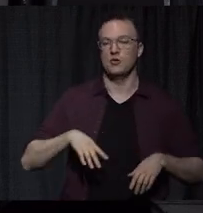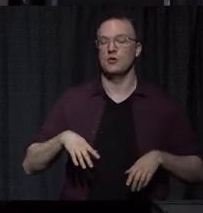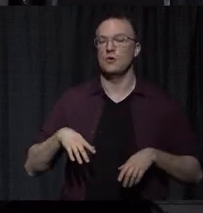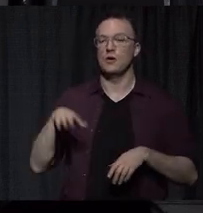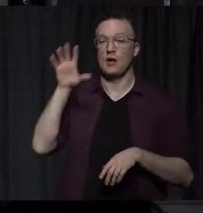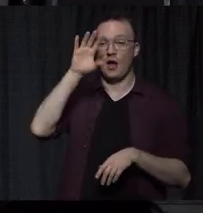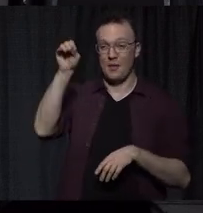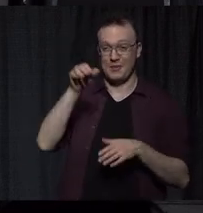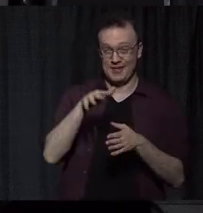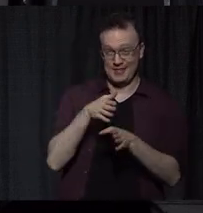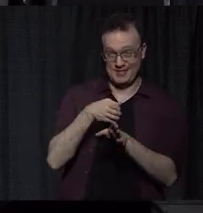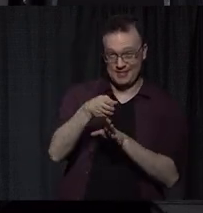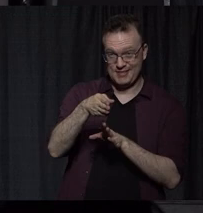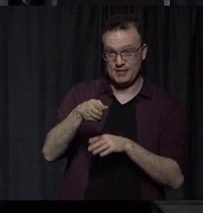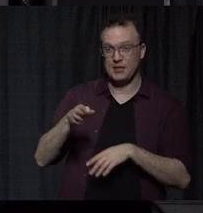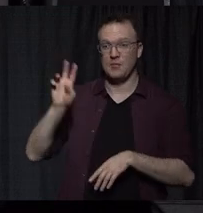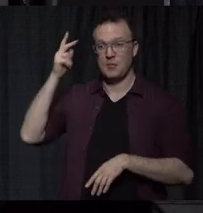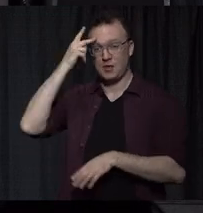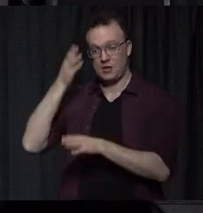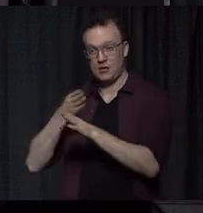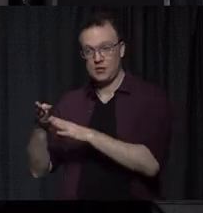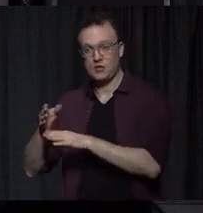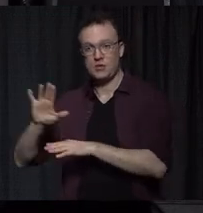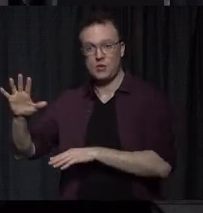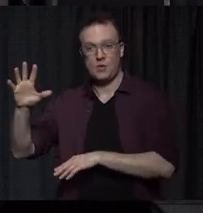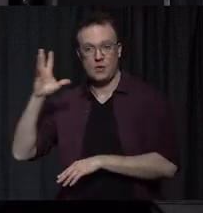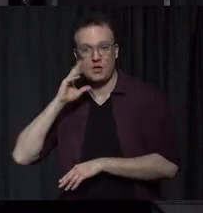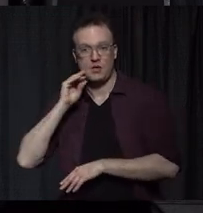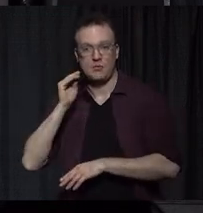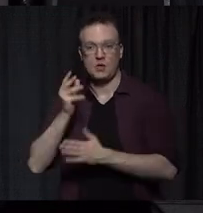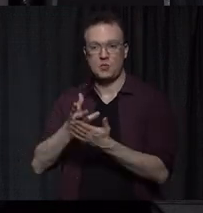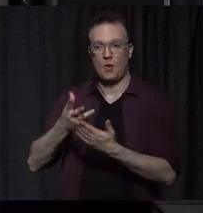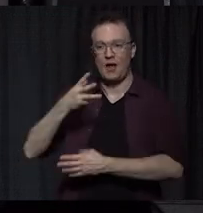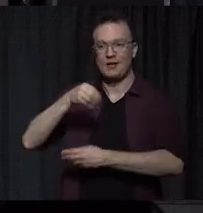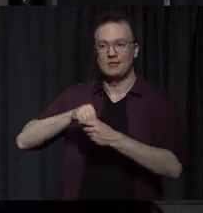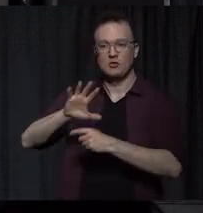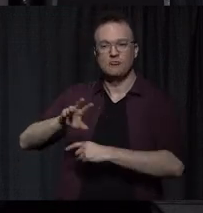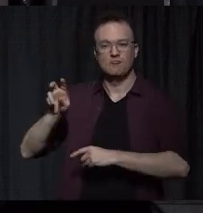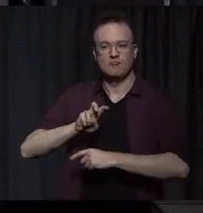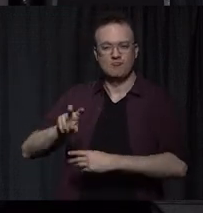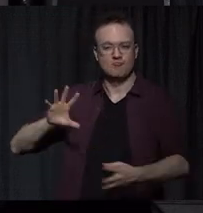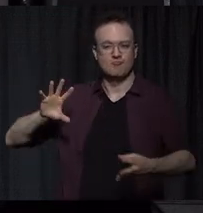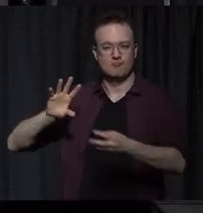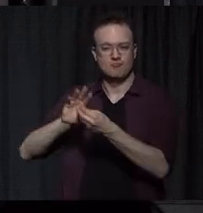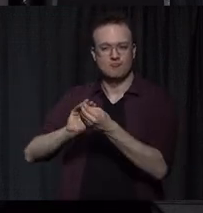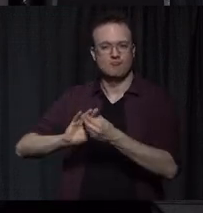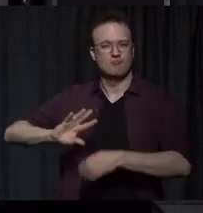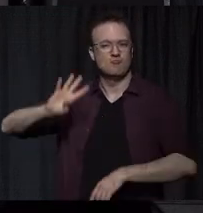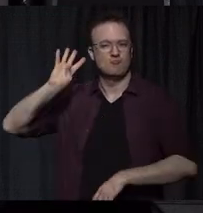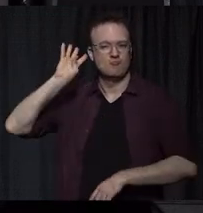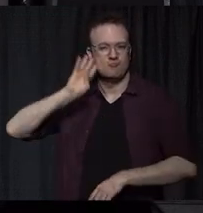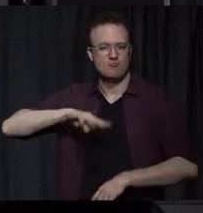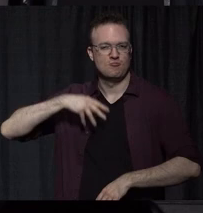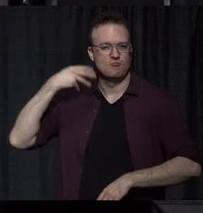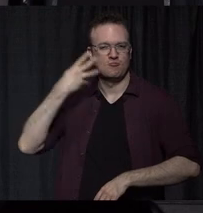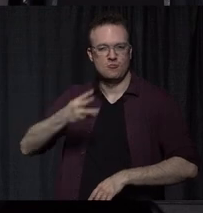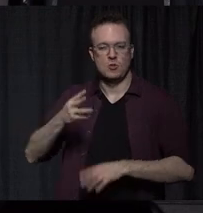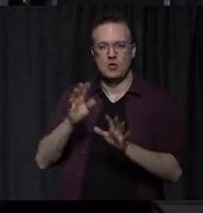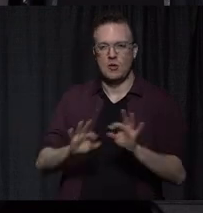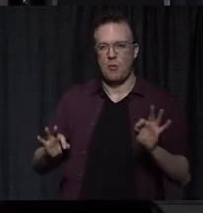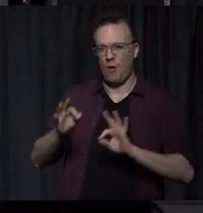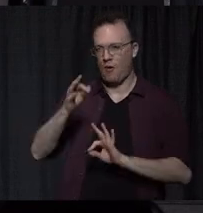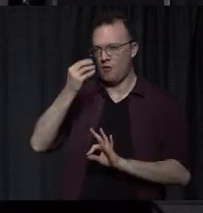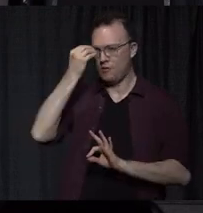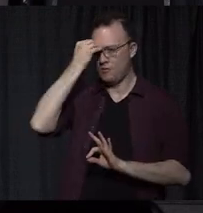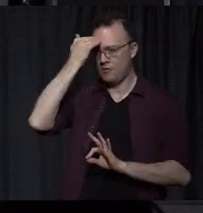political field. Based on your experience, and most importantly, based on your wealth within your journey, what have been the key lessons, the key takeaways when